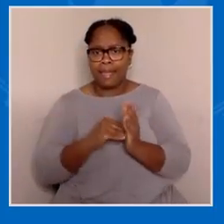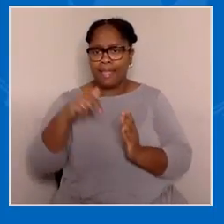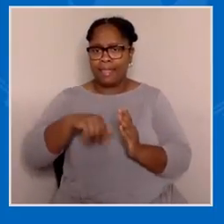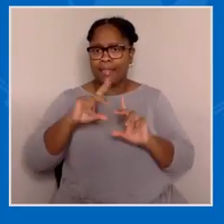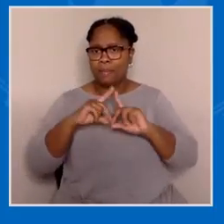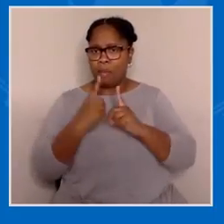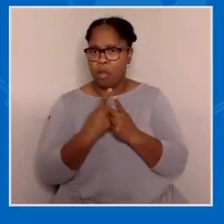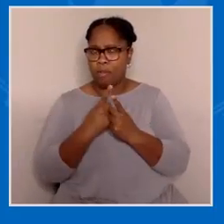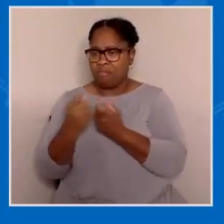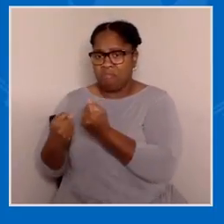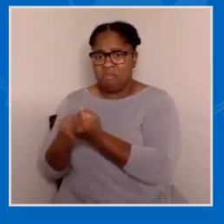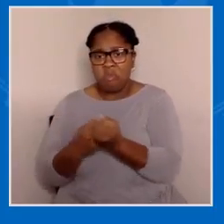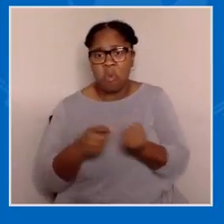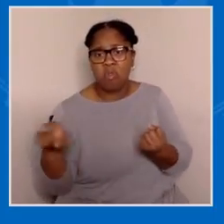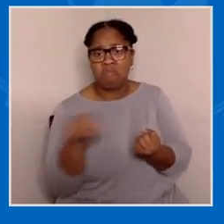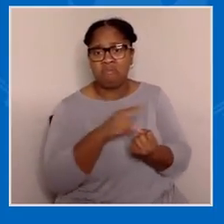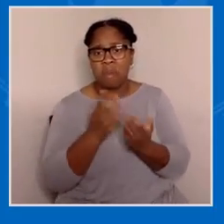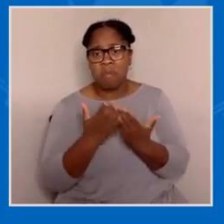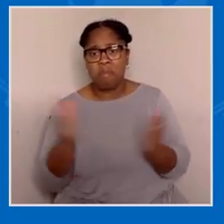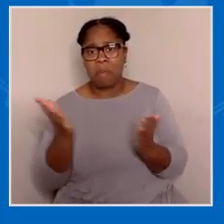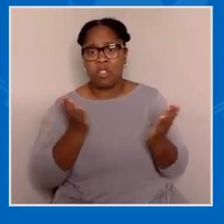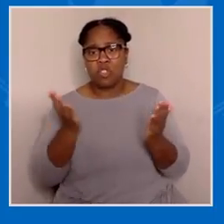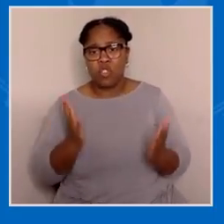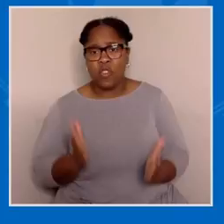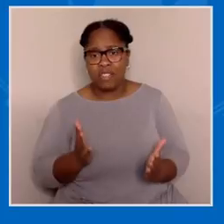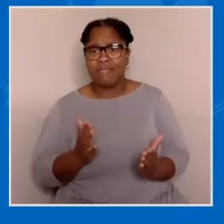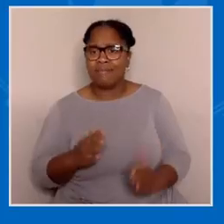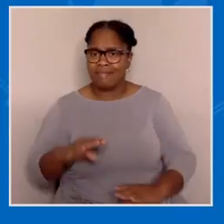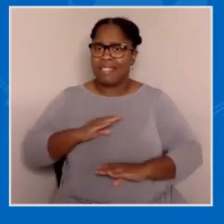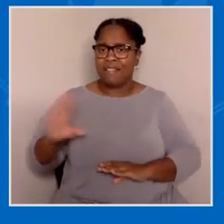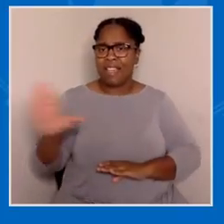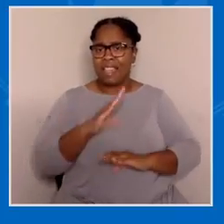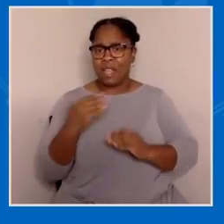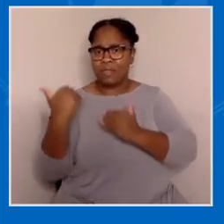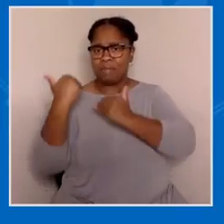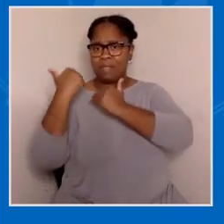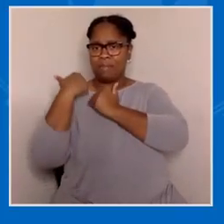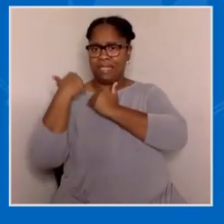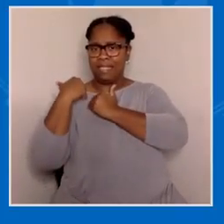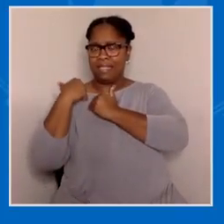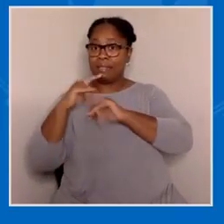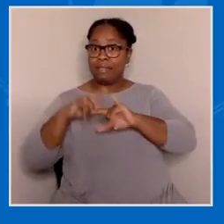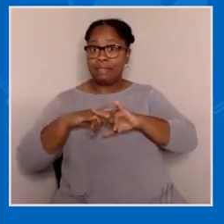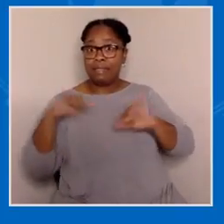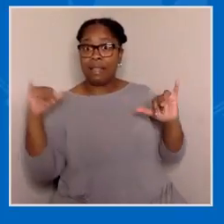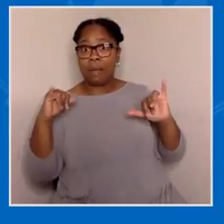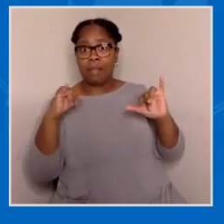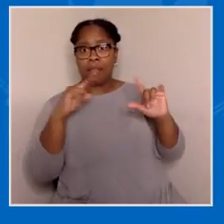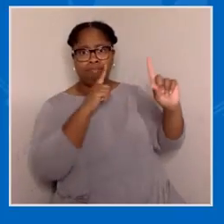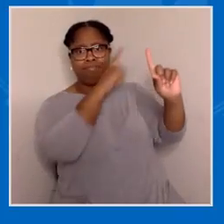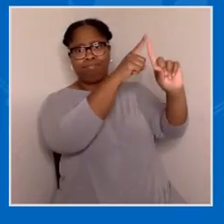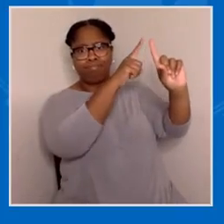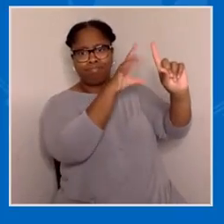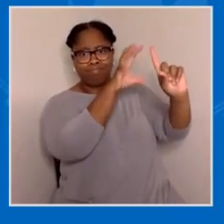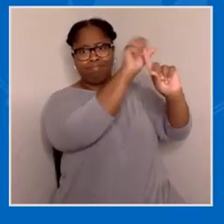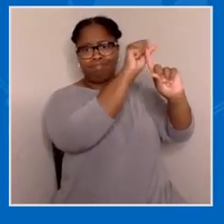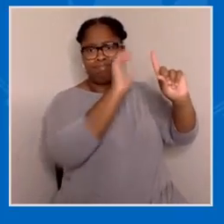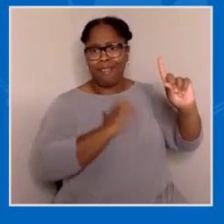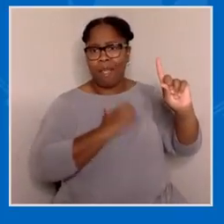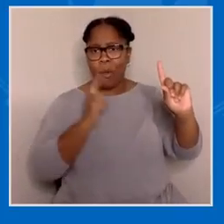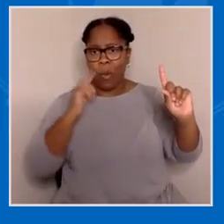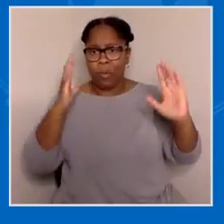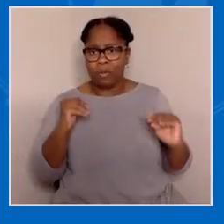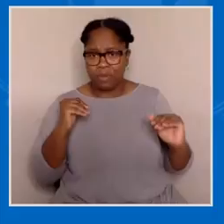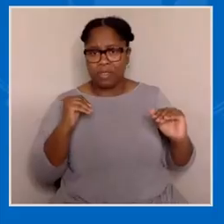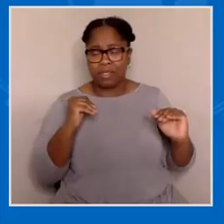public servants in fulfilling their responsibilities and realizing our country's greatest hopes, all in